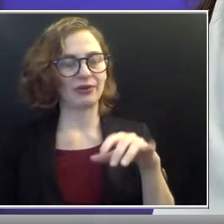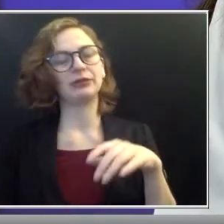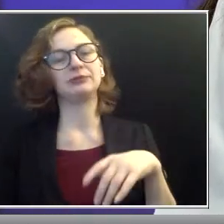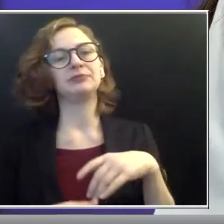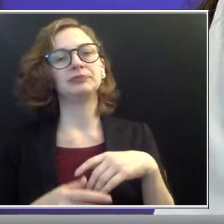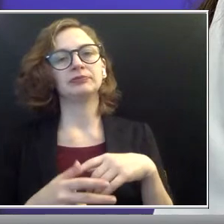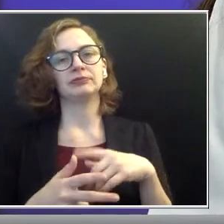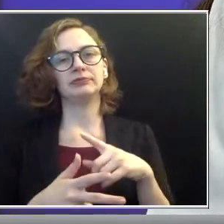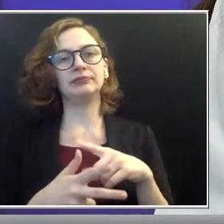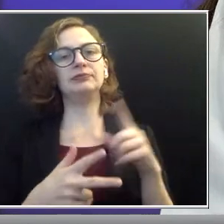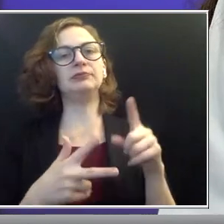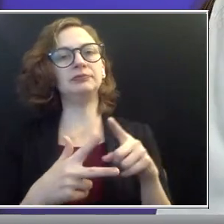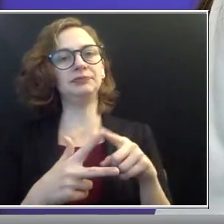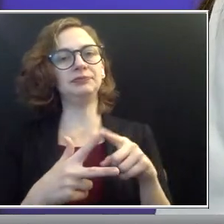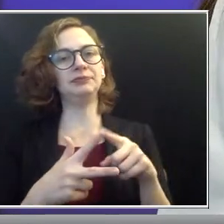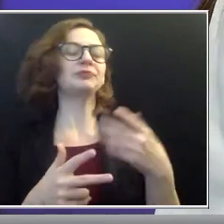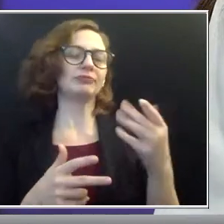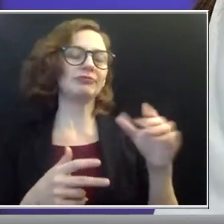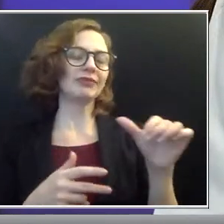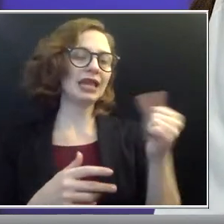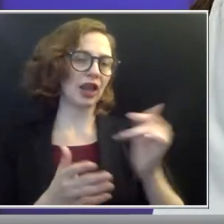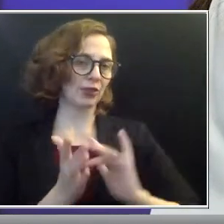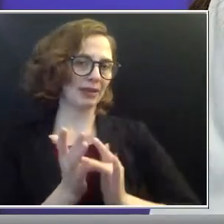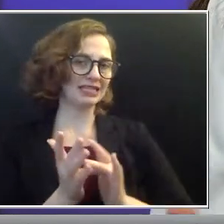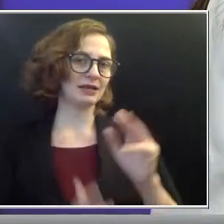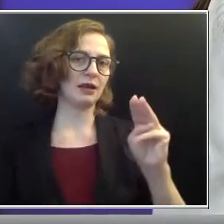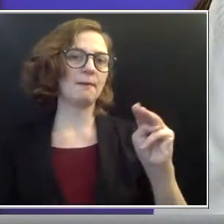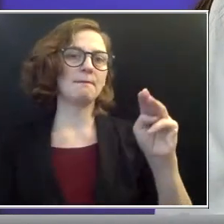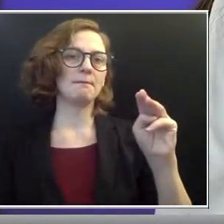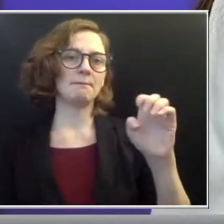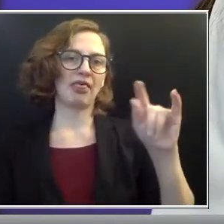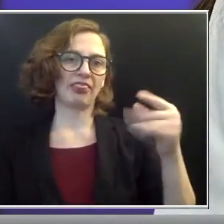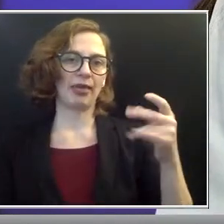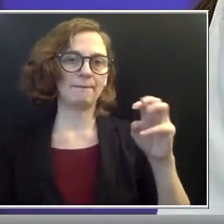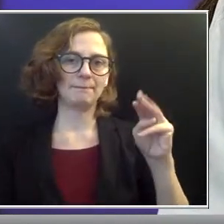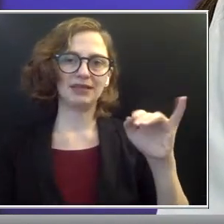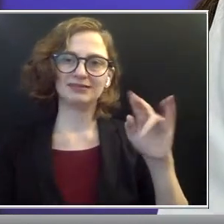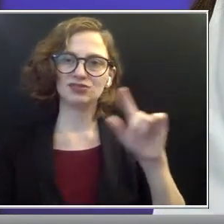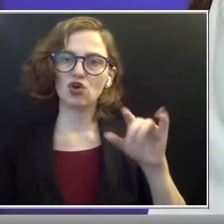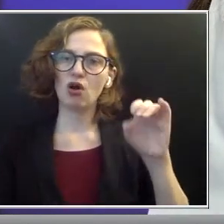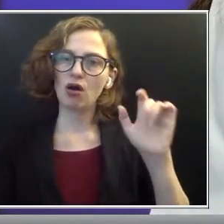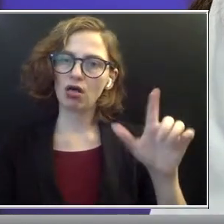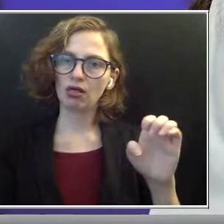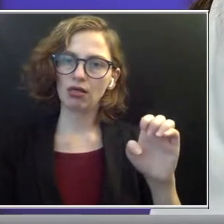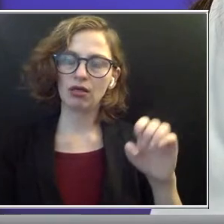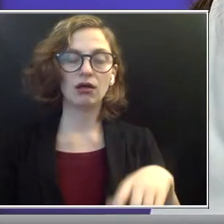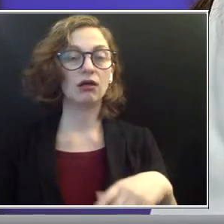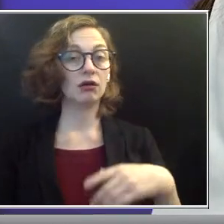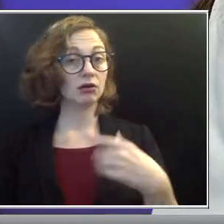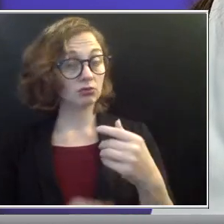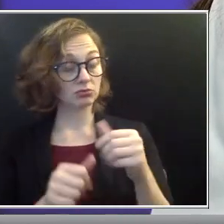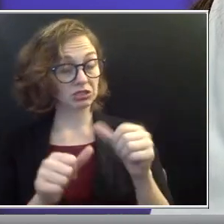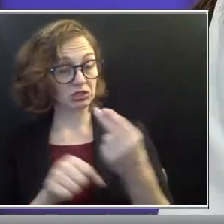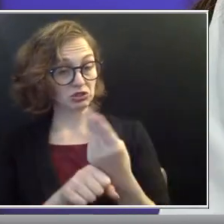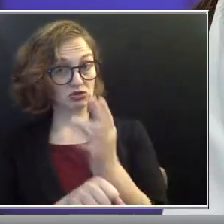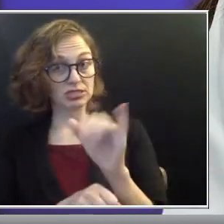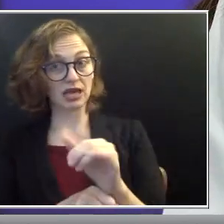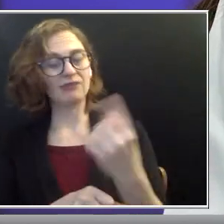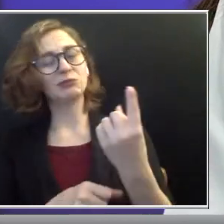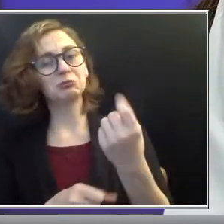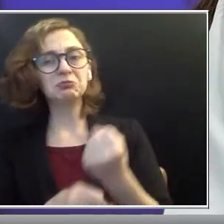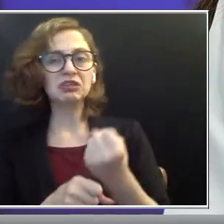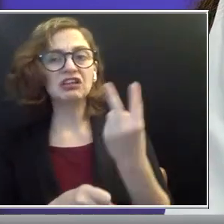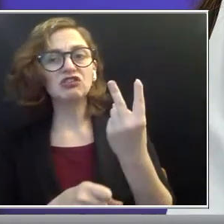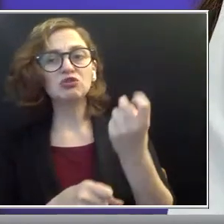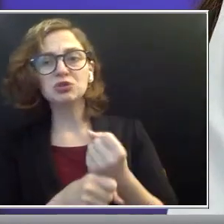of Graves' disease. And once we use methimazole for 1 to 2 years, we can taper down, and if our patients